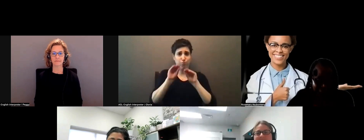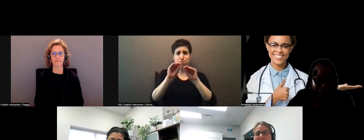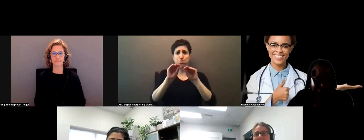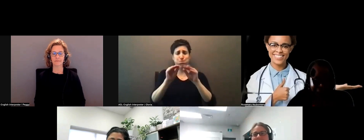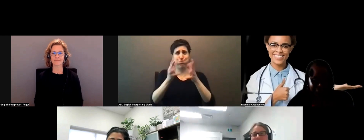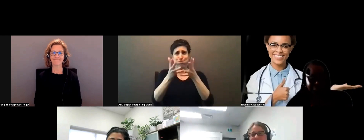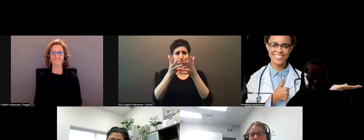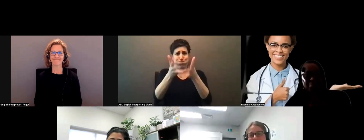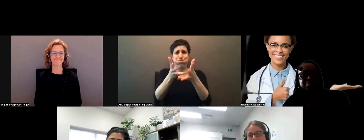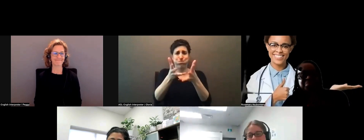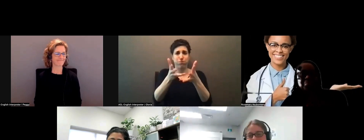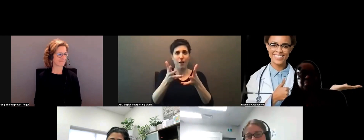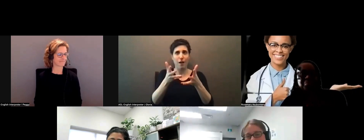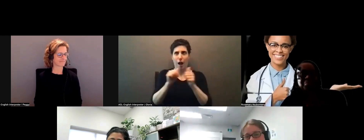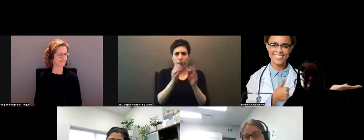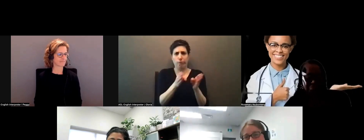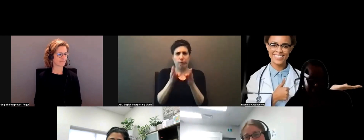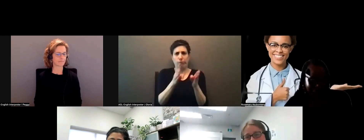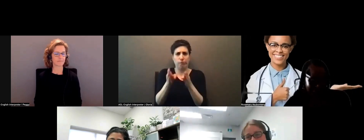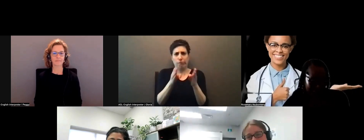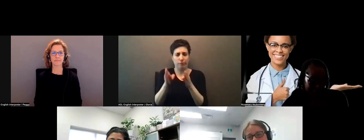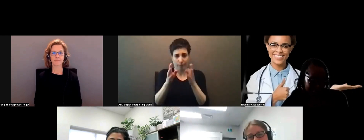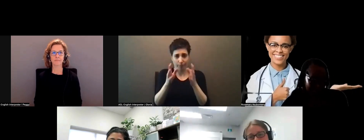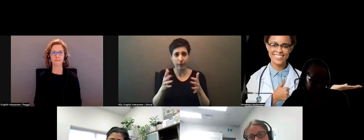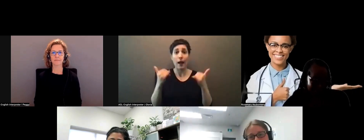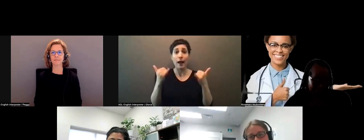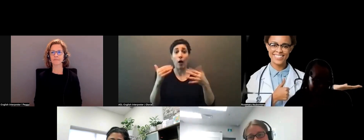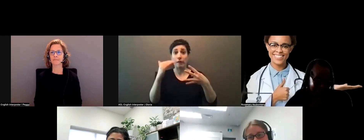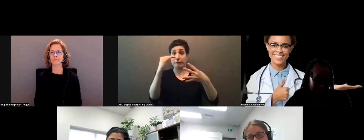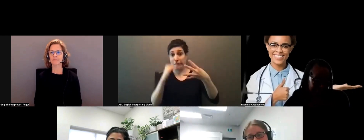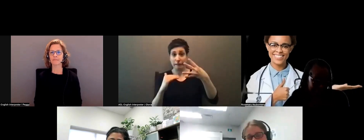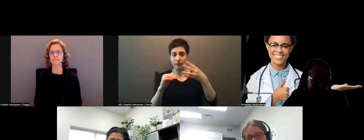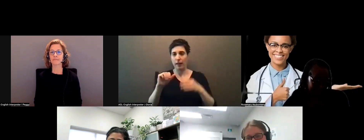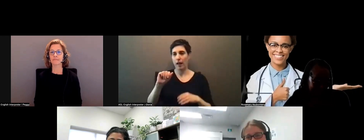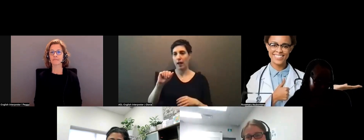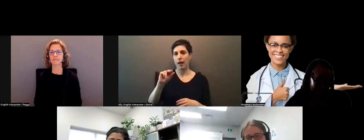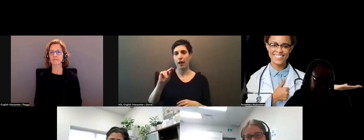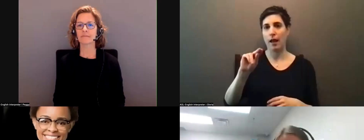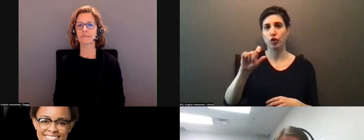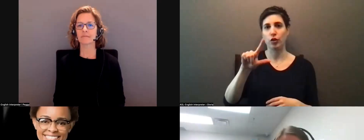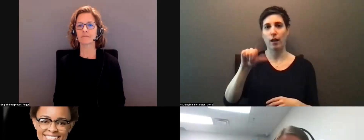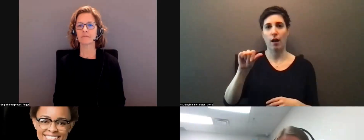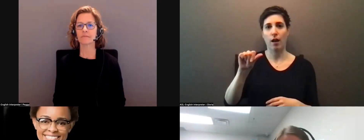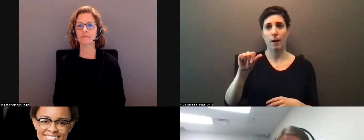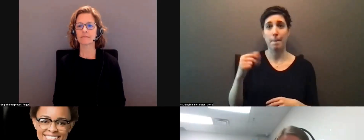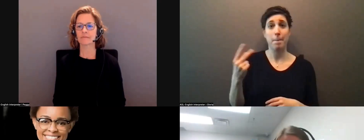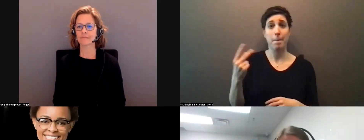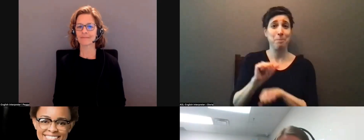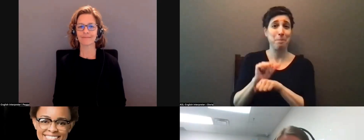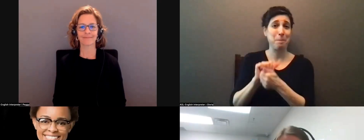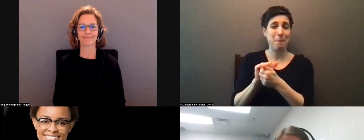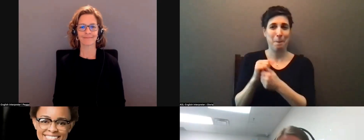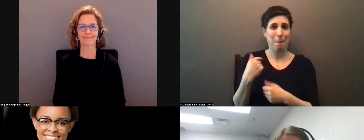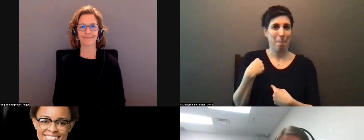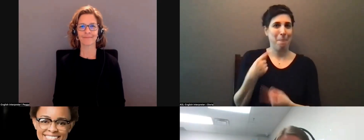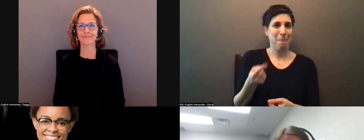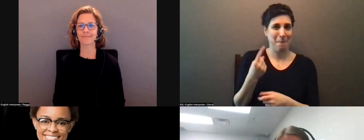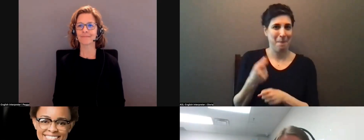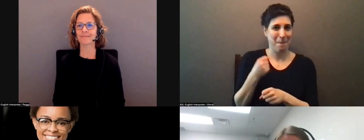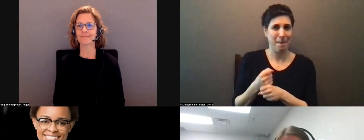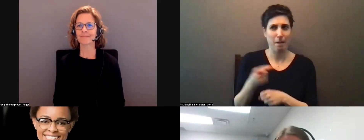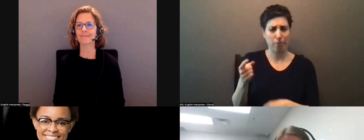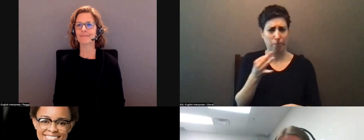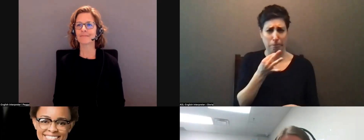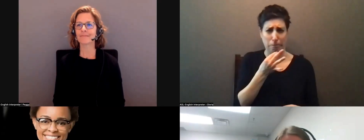great segue to Angela. I had the pleasure of working with Angela this past year, and I think she's kind of an